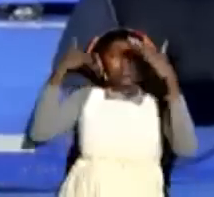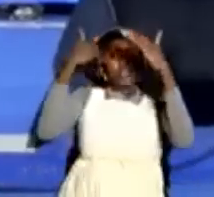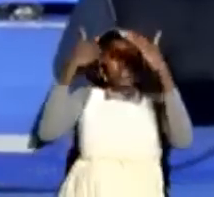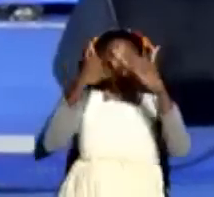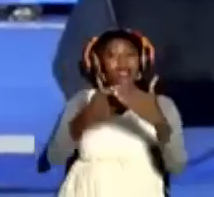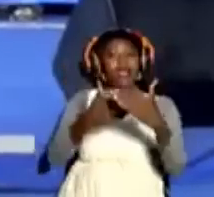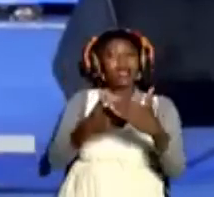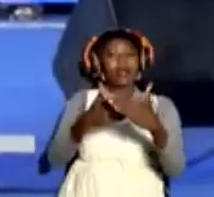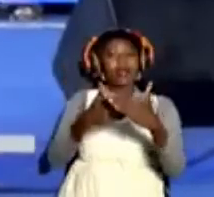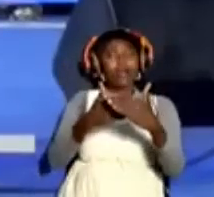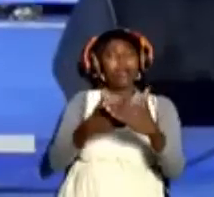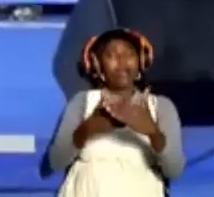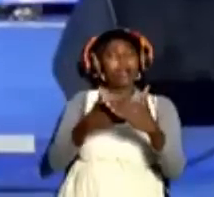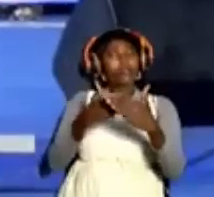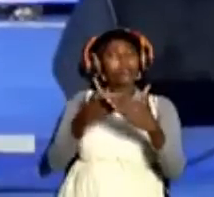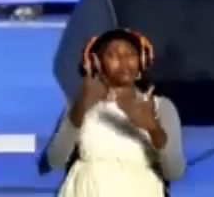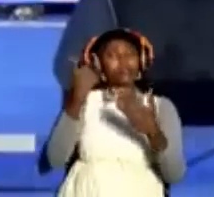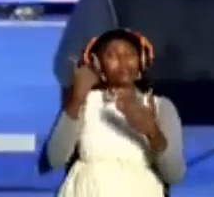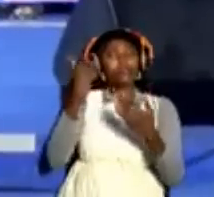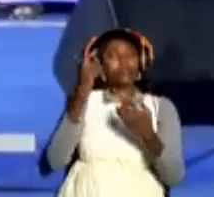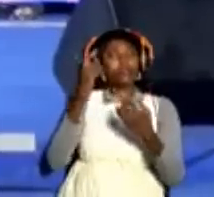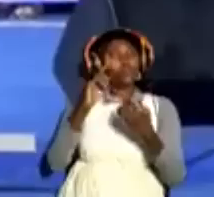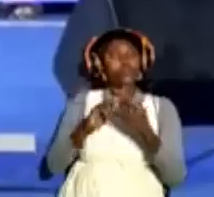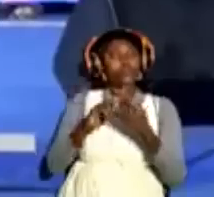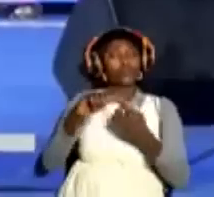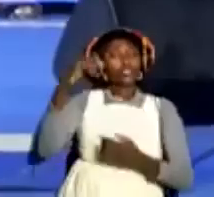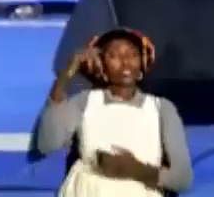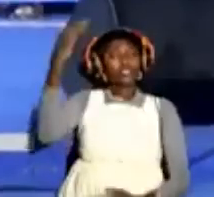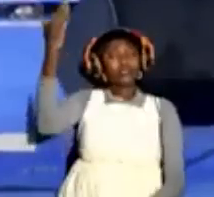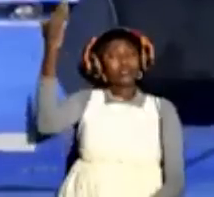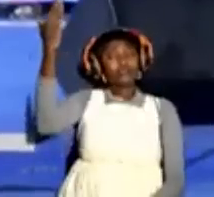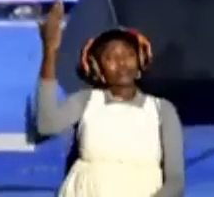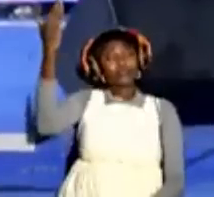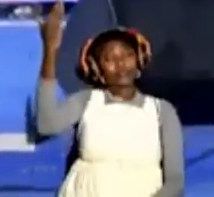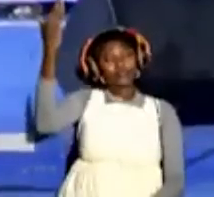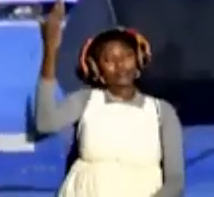thee. Nearer, to